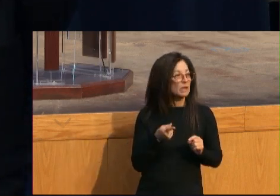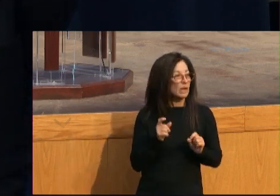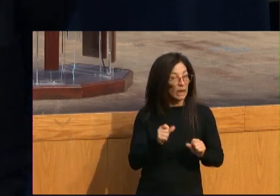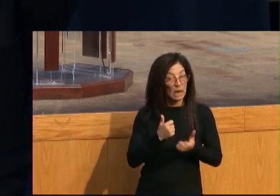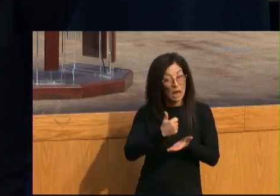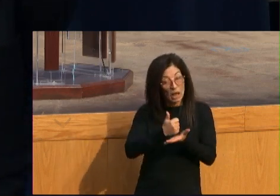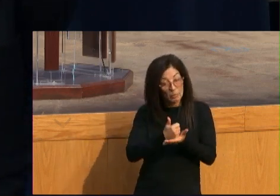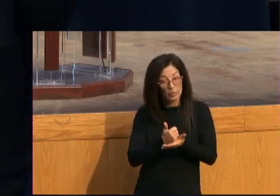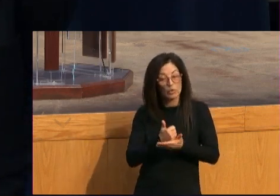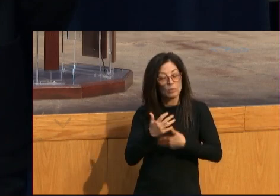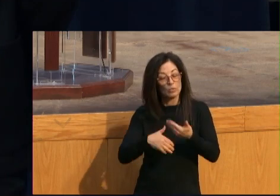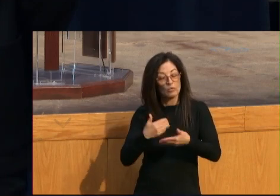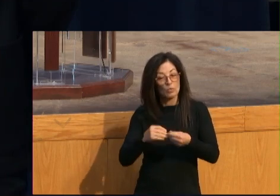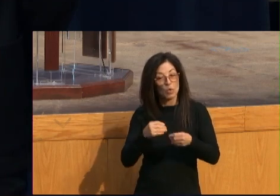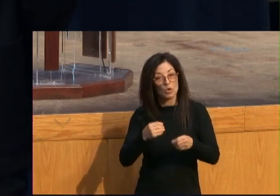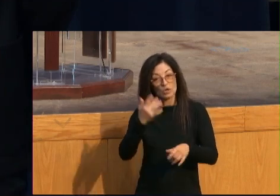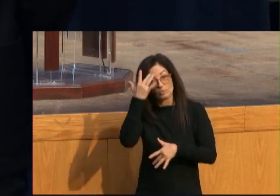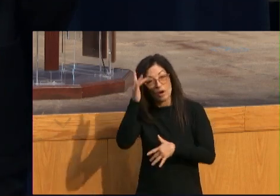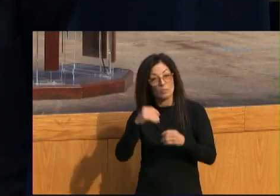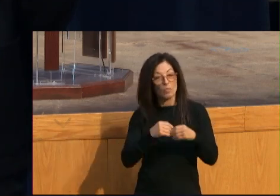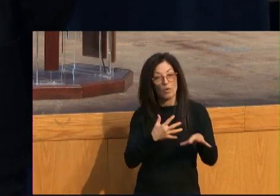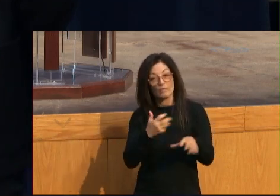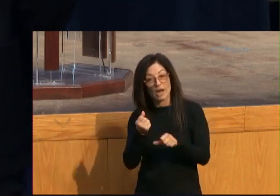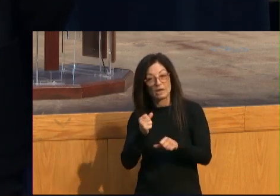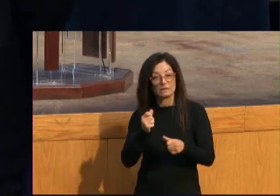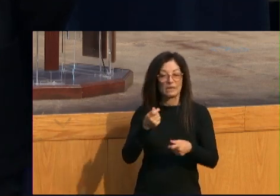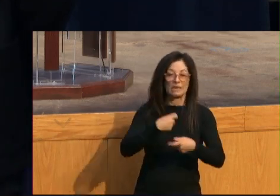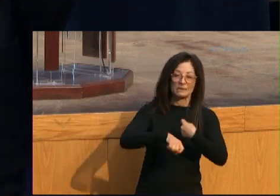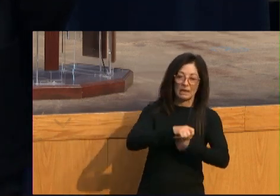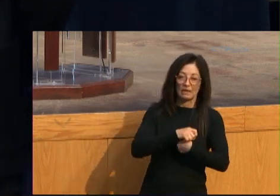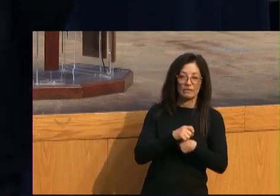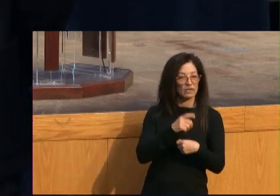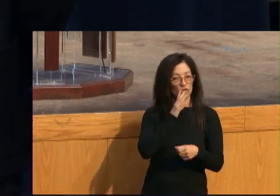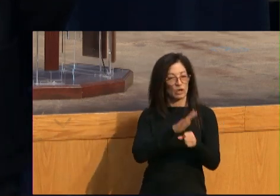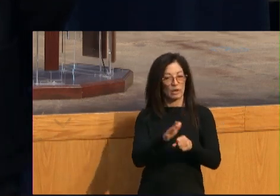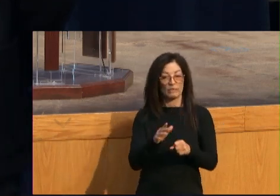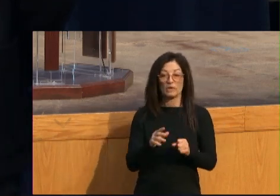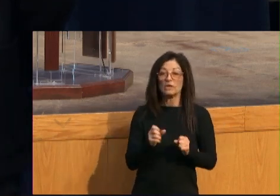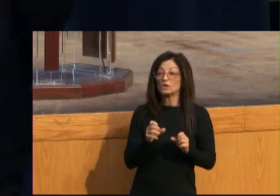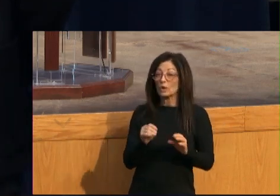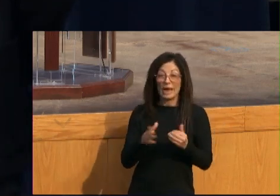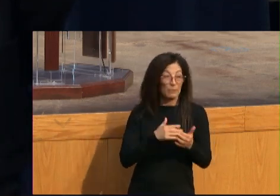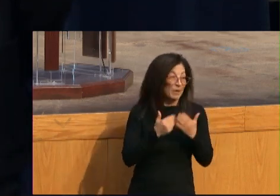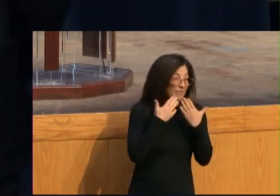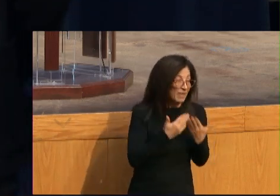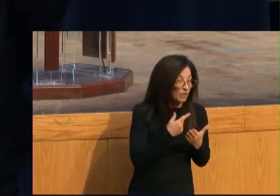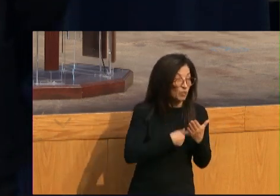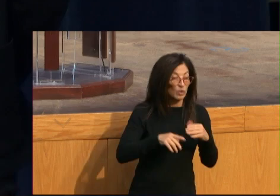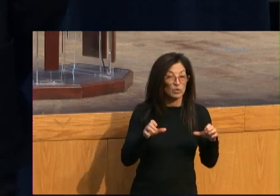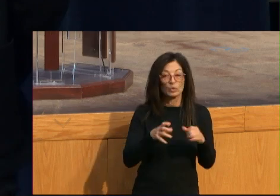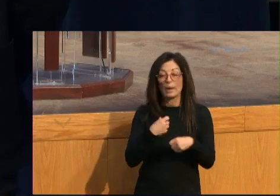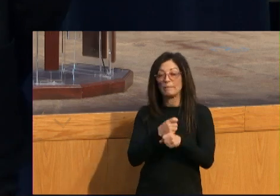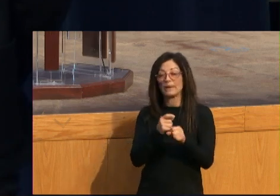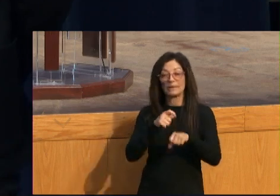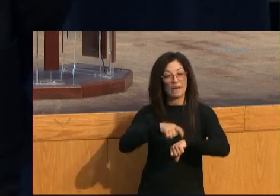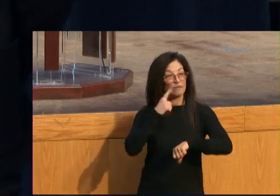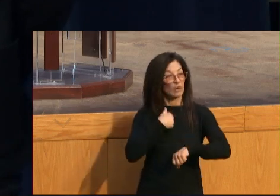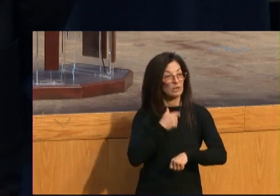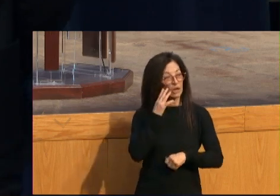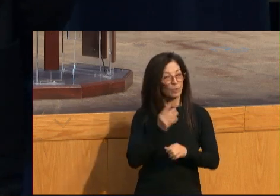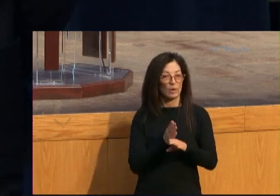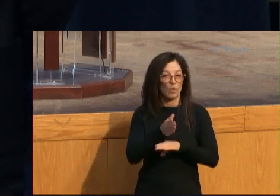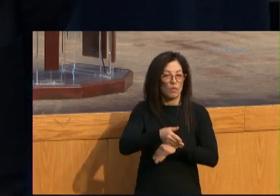you move smarter and faster as opposed to do your work for you. So all that to say, thank you all for what you do and for making the time. I know we went